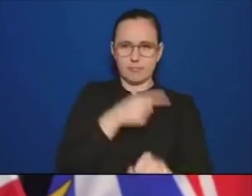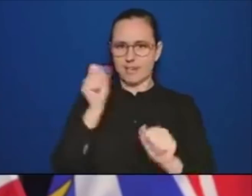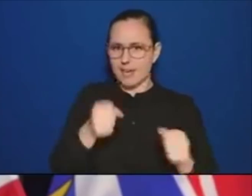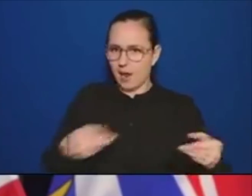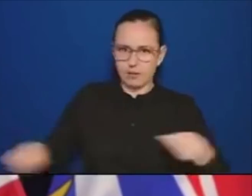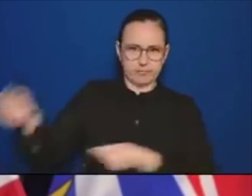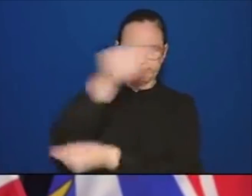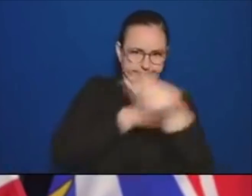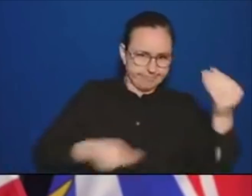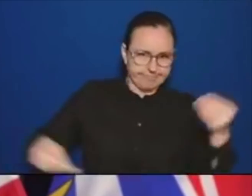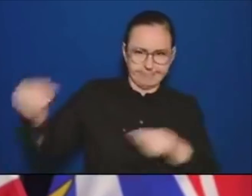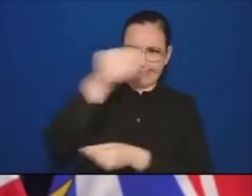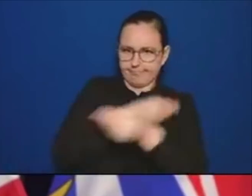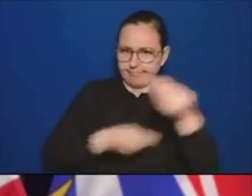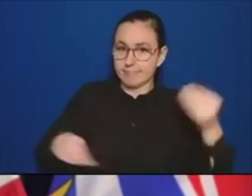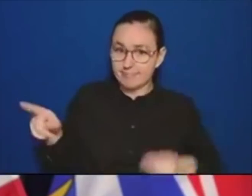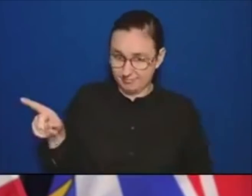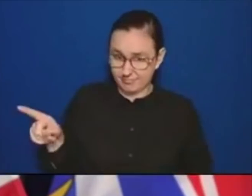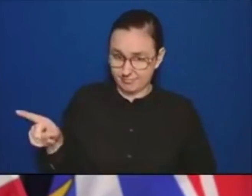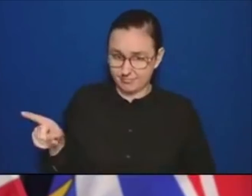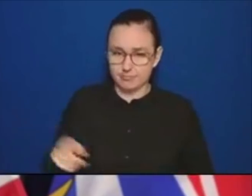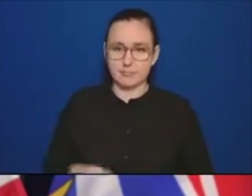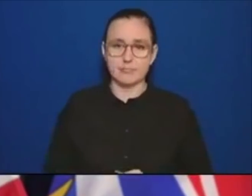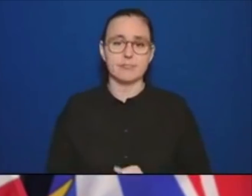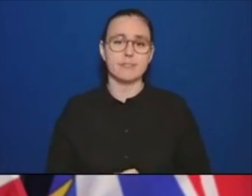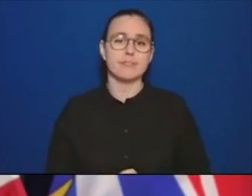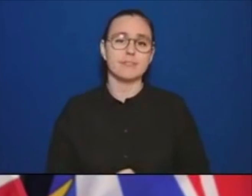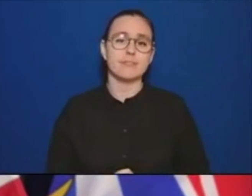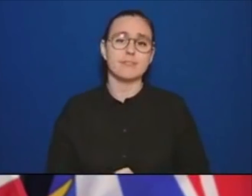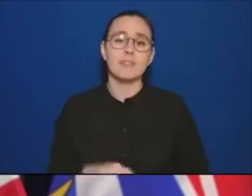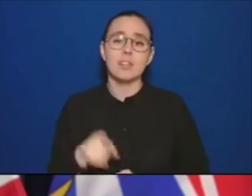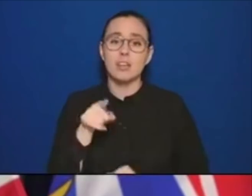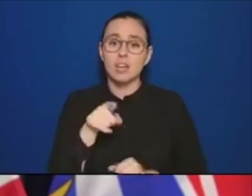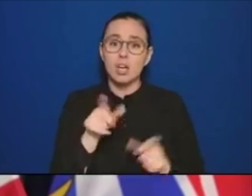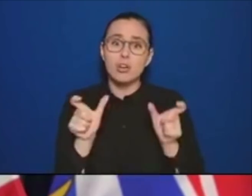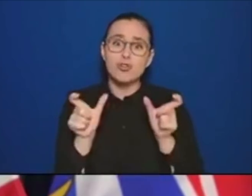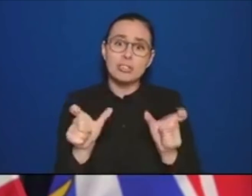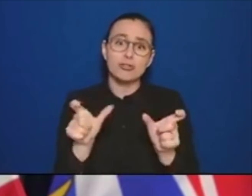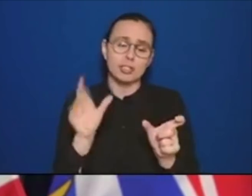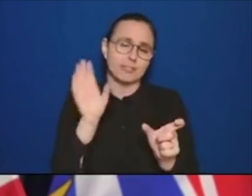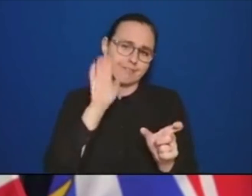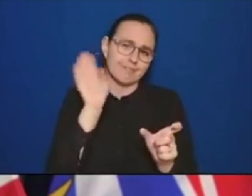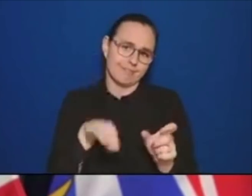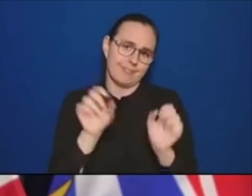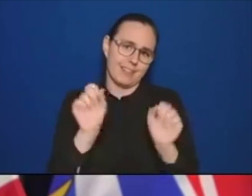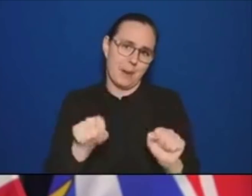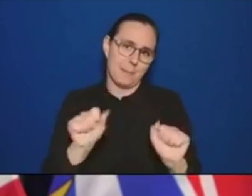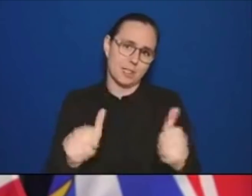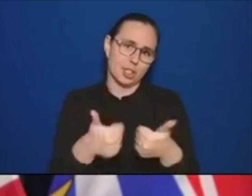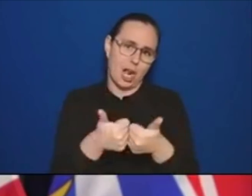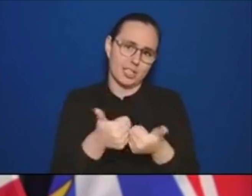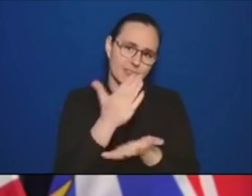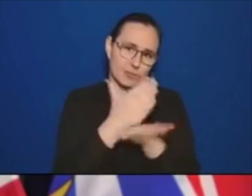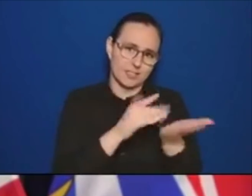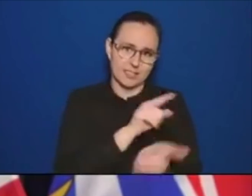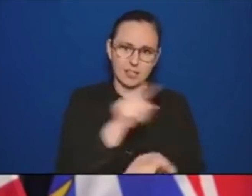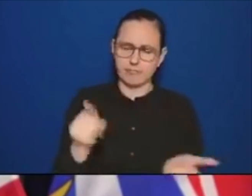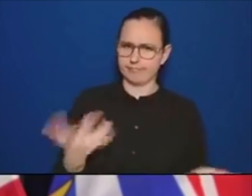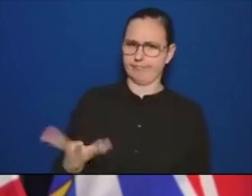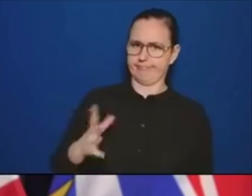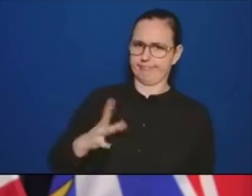restrictions are very challenging for some people, and I want to thank everybody who lives in that area for doing their